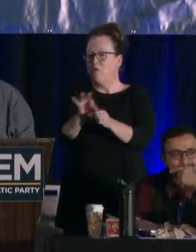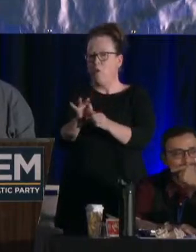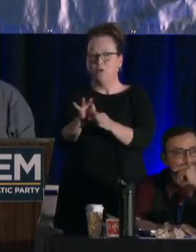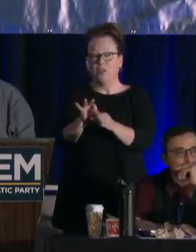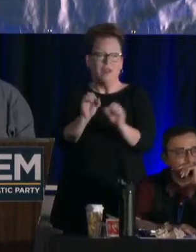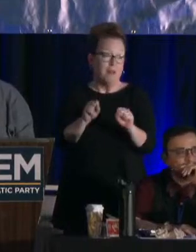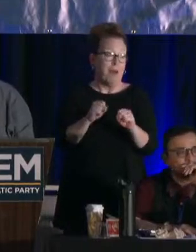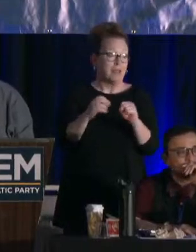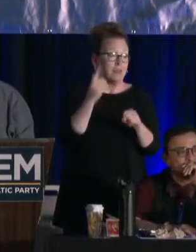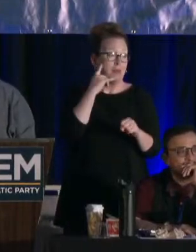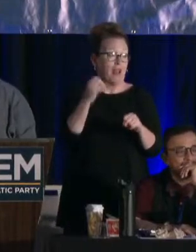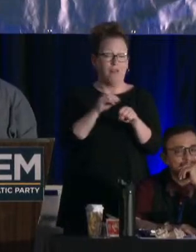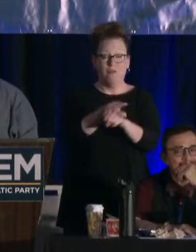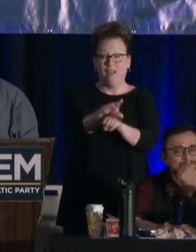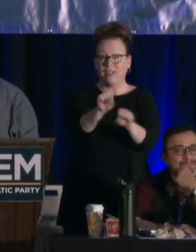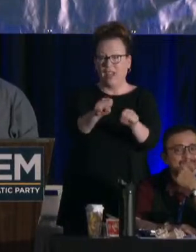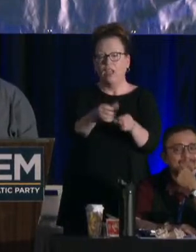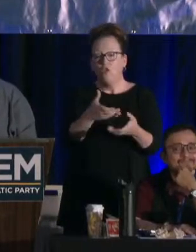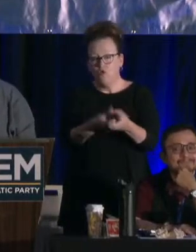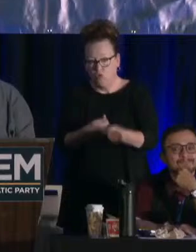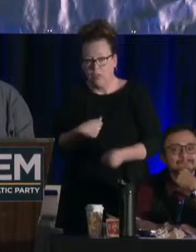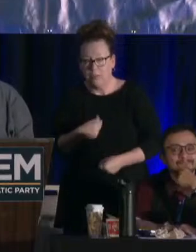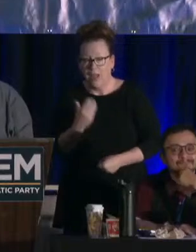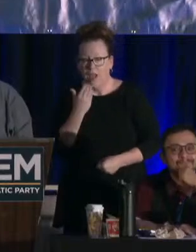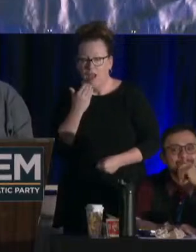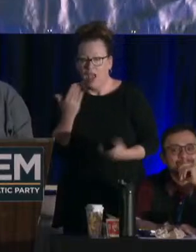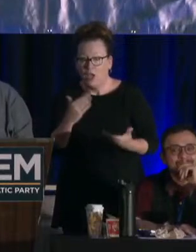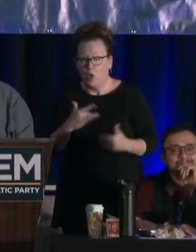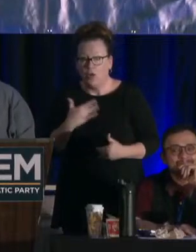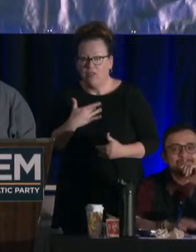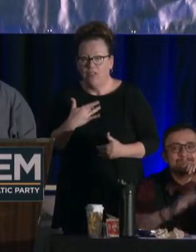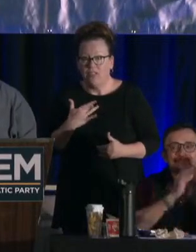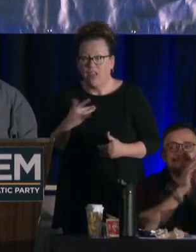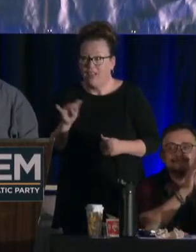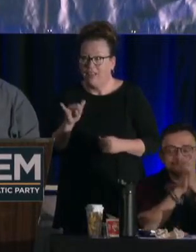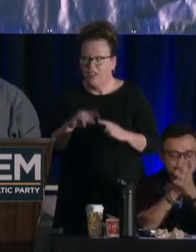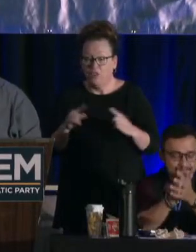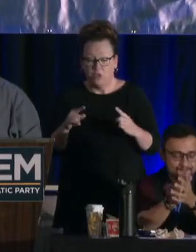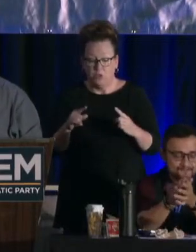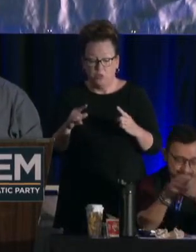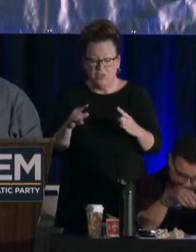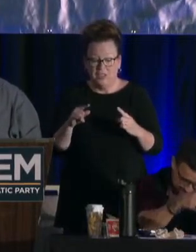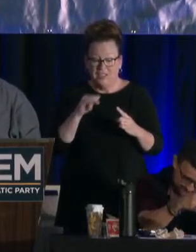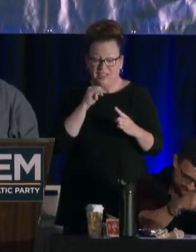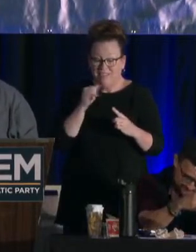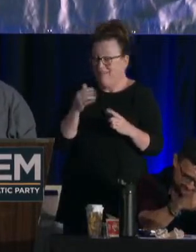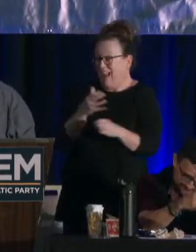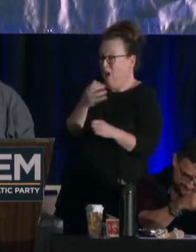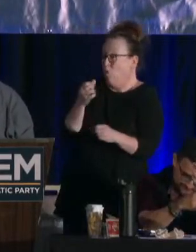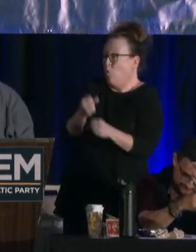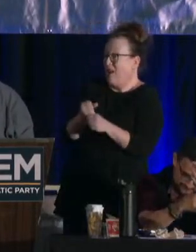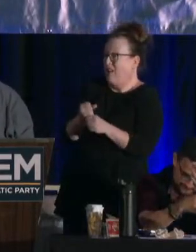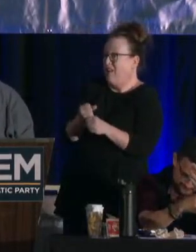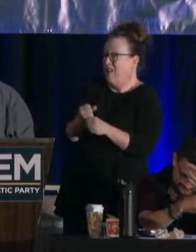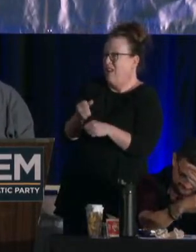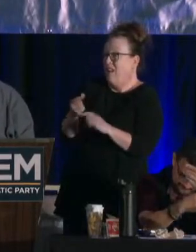California. Trust me, I know what it feels like to be on the opposite end of 333 votes on Election Day.